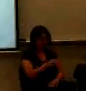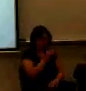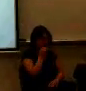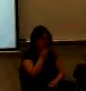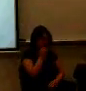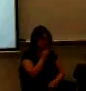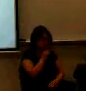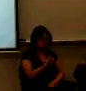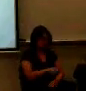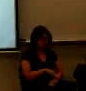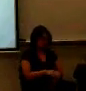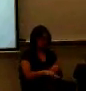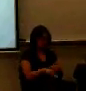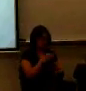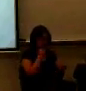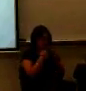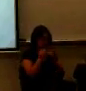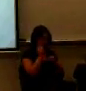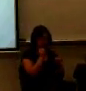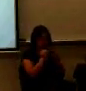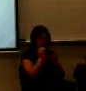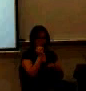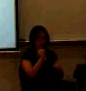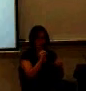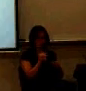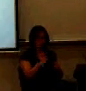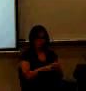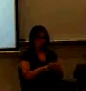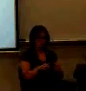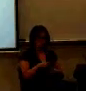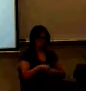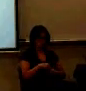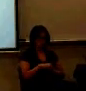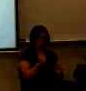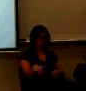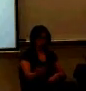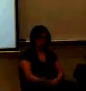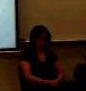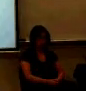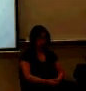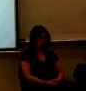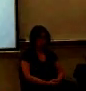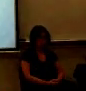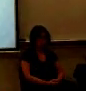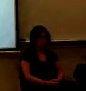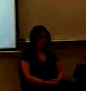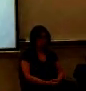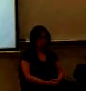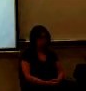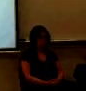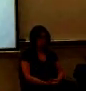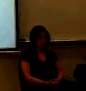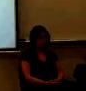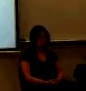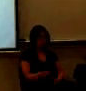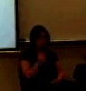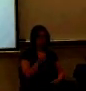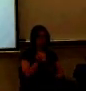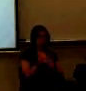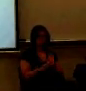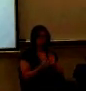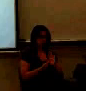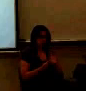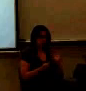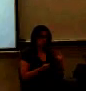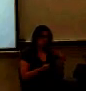just accidentally ingest a bunch of it, and it just tears them up inside basically and kills them that way. So